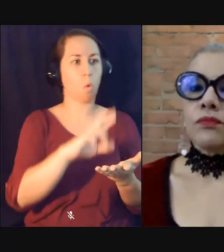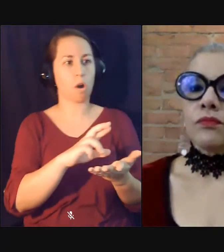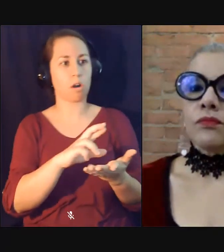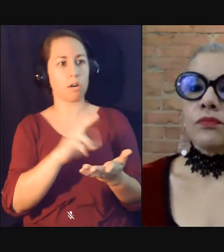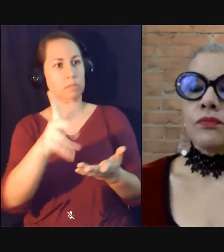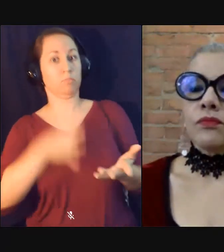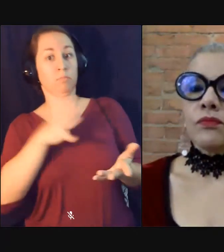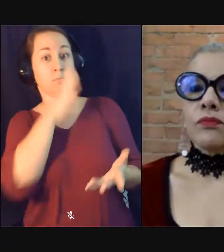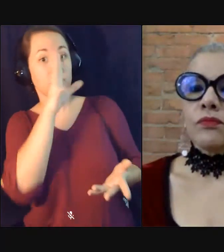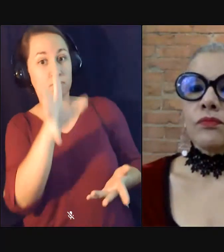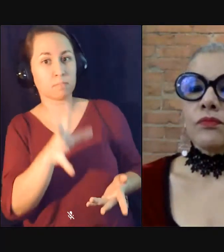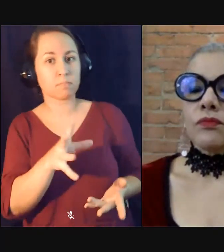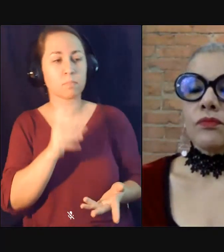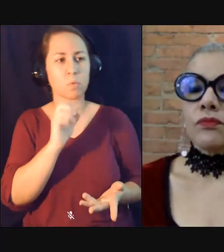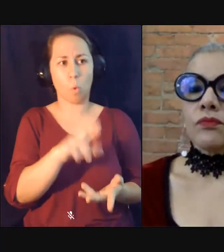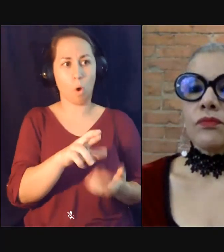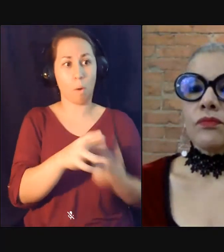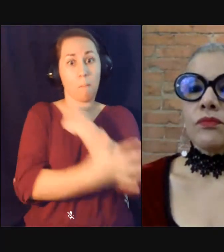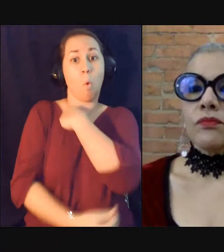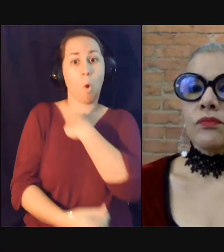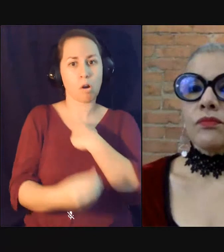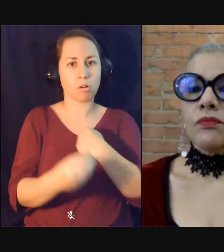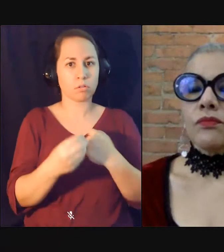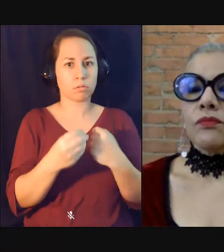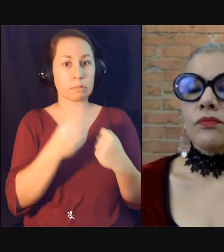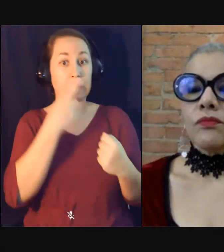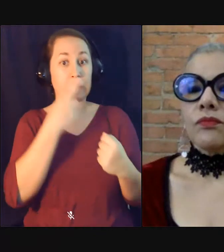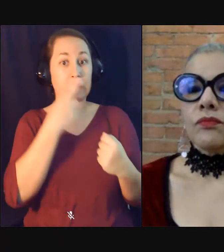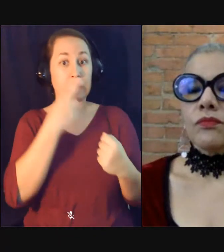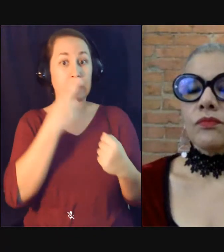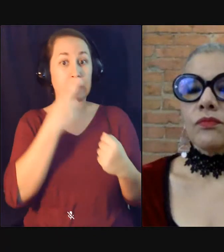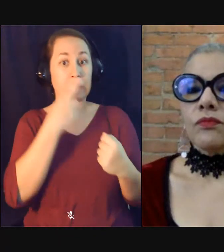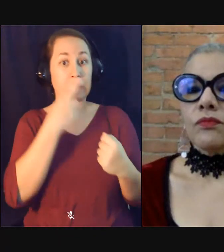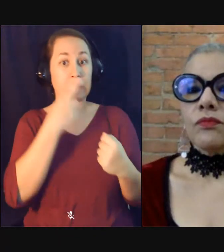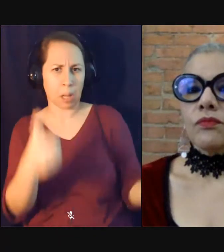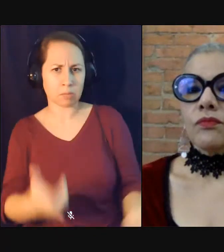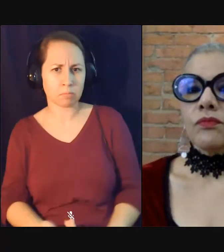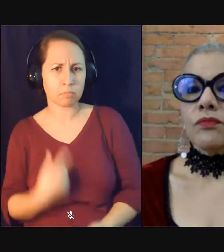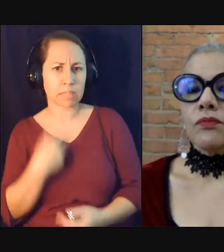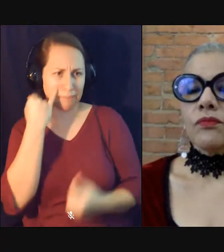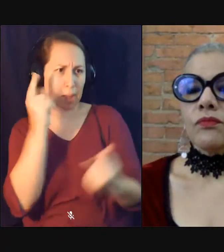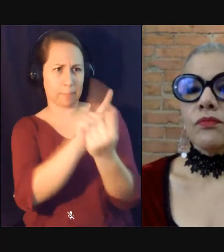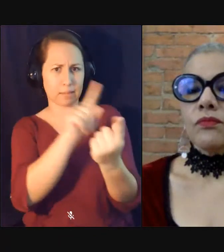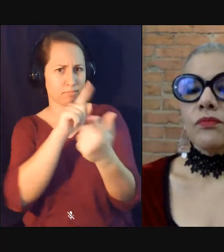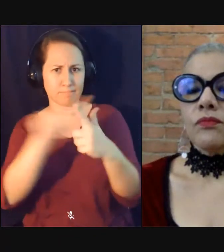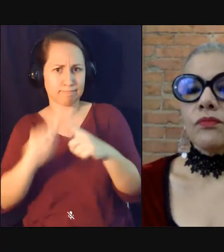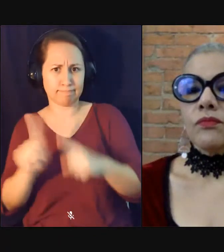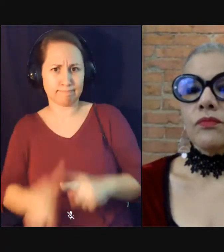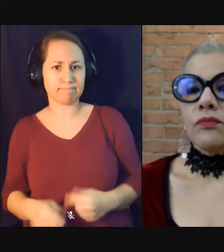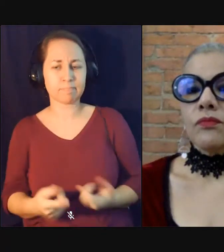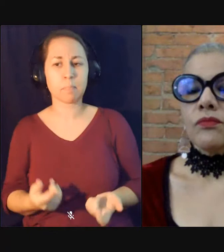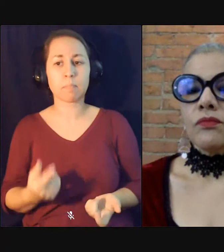that Nazis can be any of these things. And that's one of the sort of most, if I want people to have